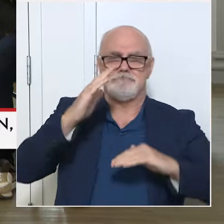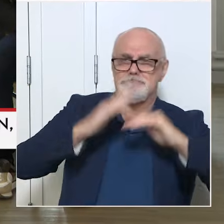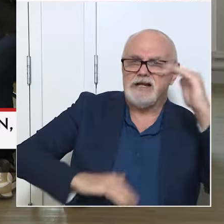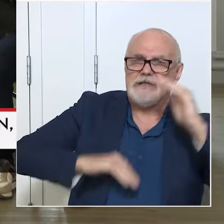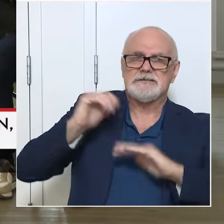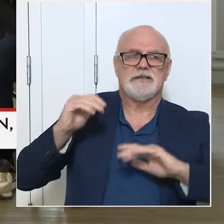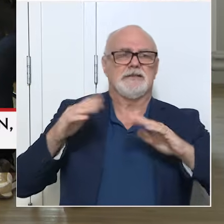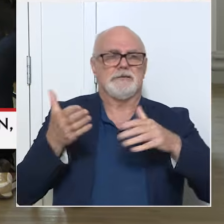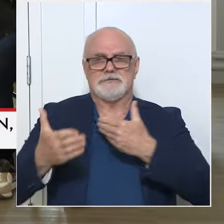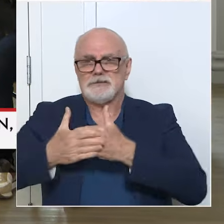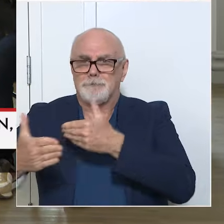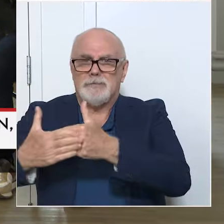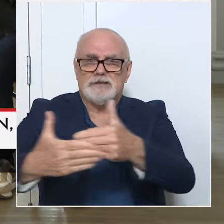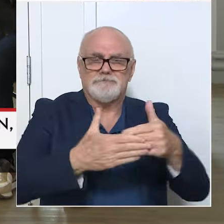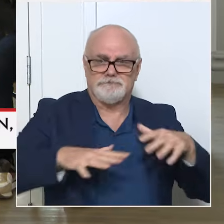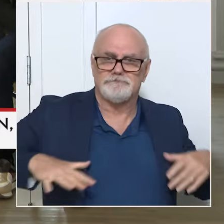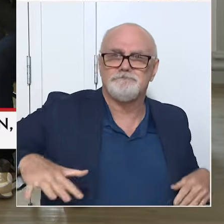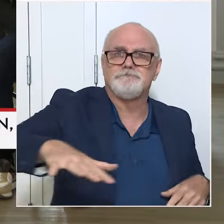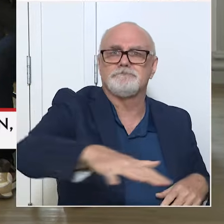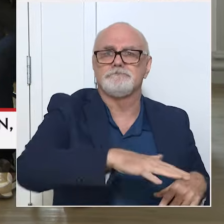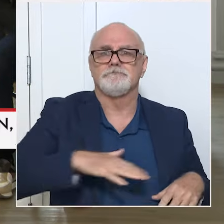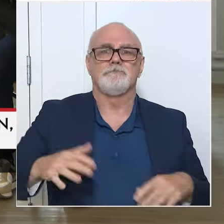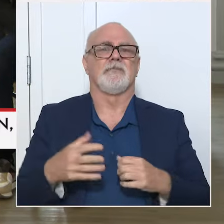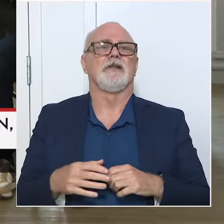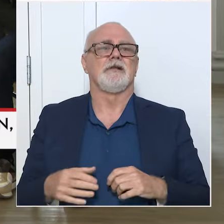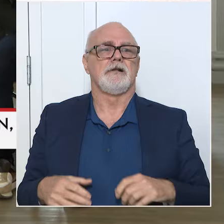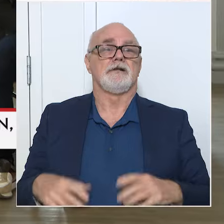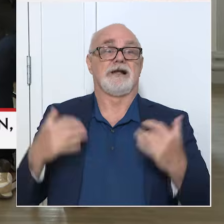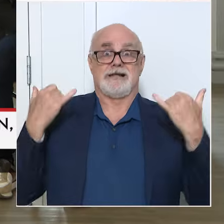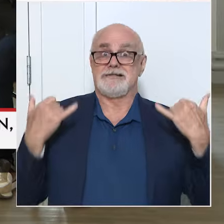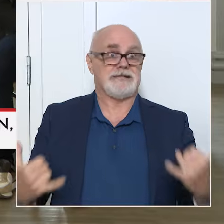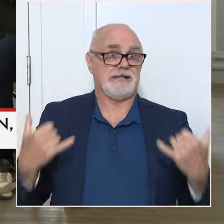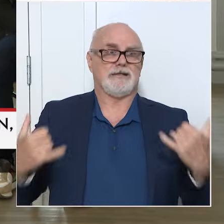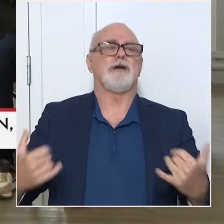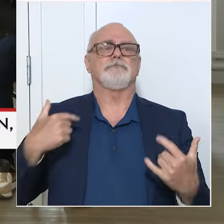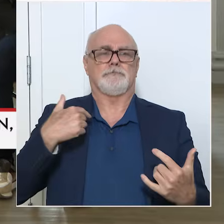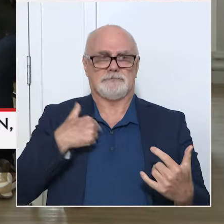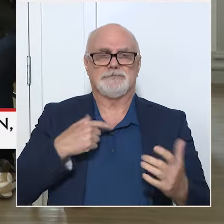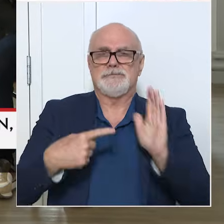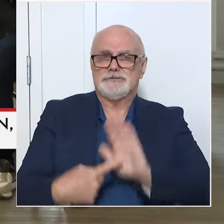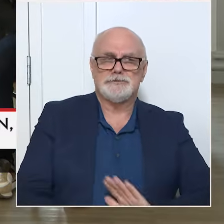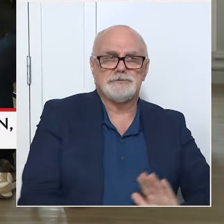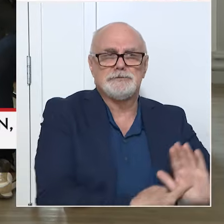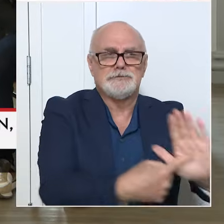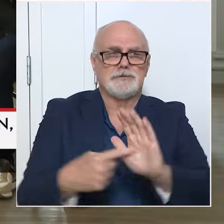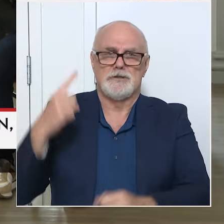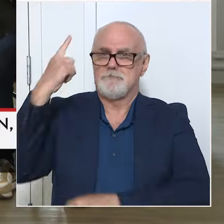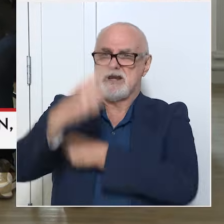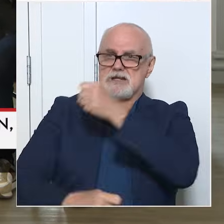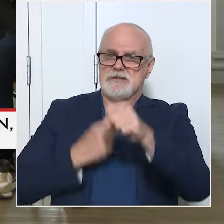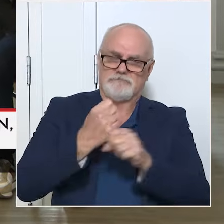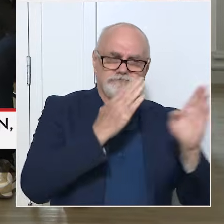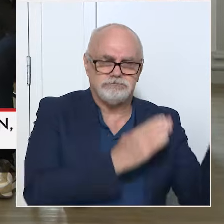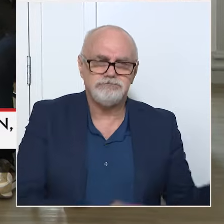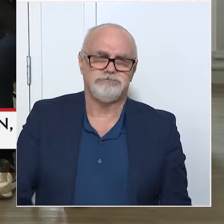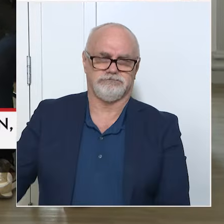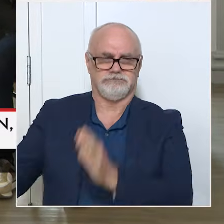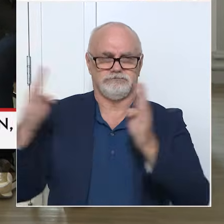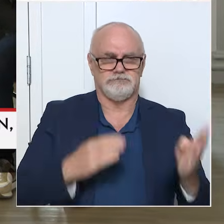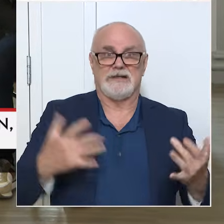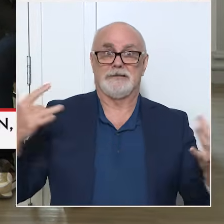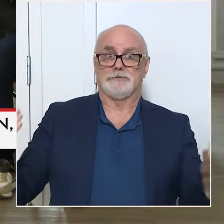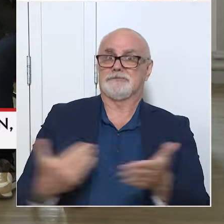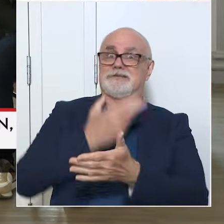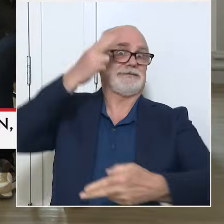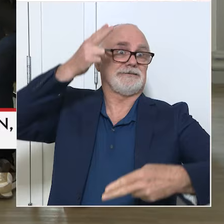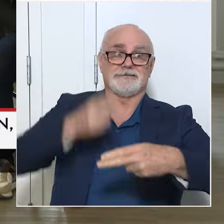by entire coincidence today, we're also unveiling, after a year's worth of planning, a brand new name for our firm, a new logo,